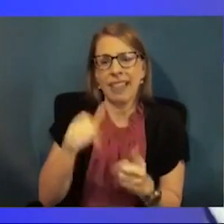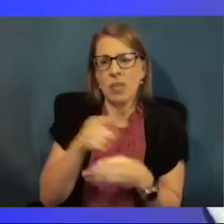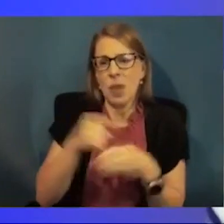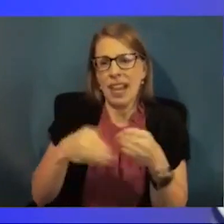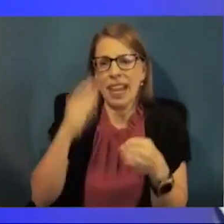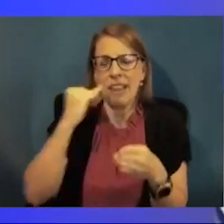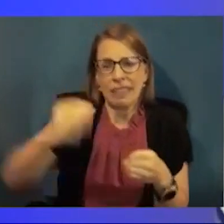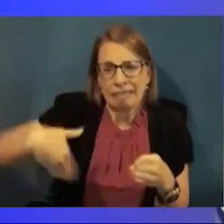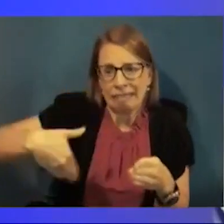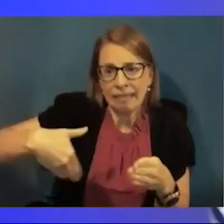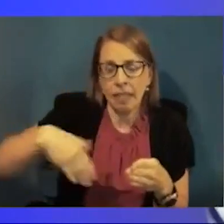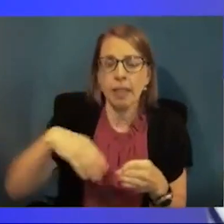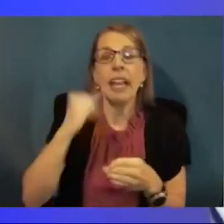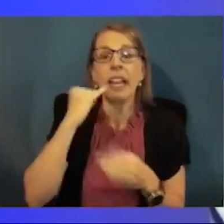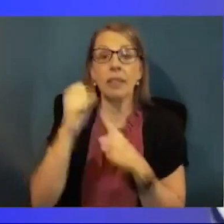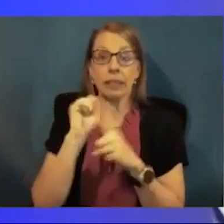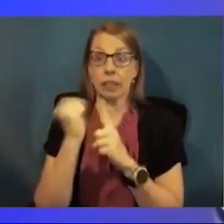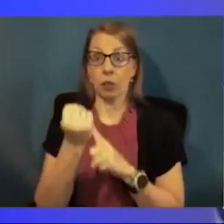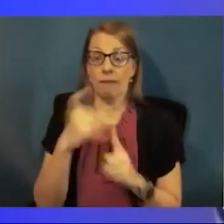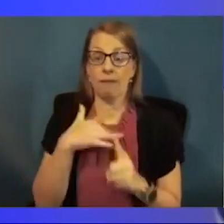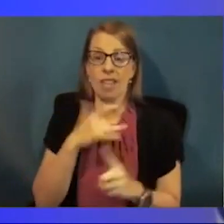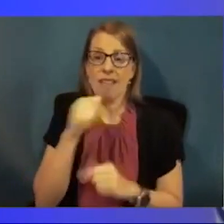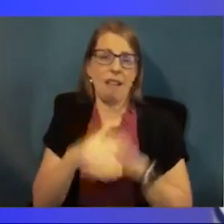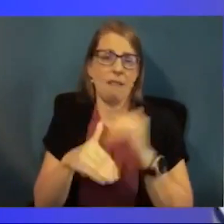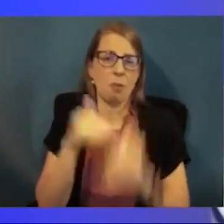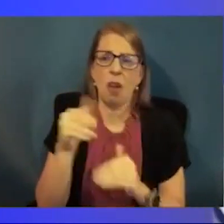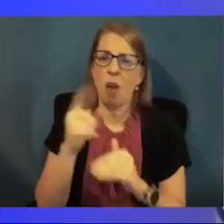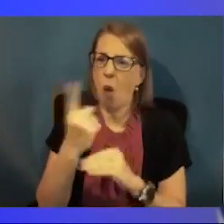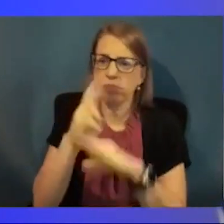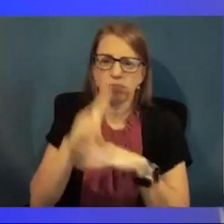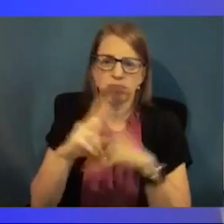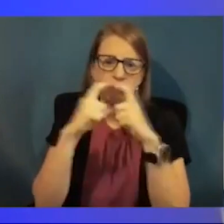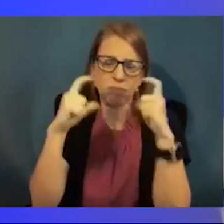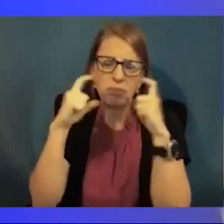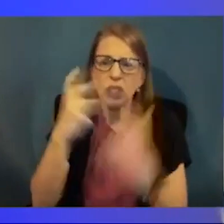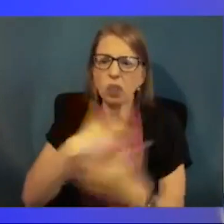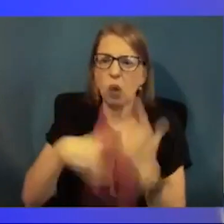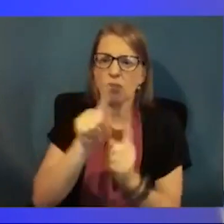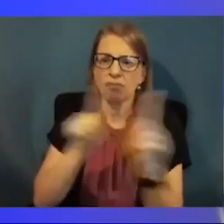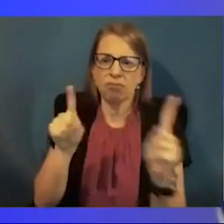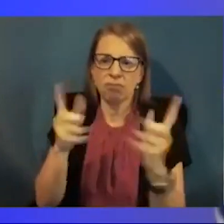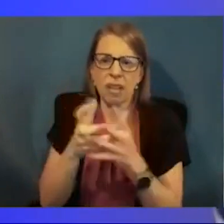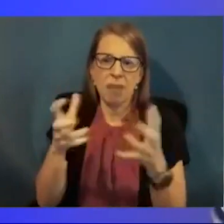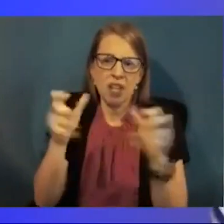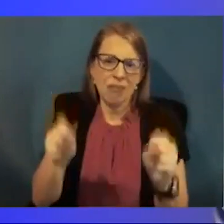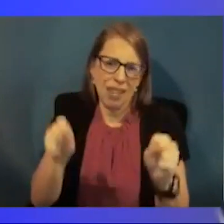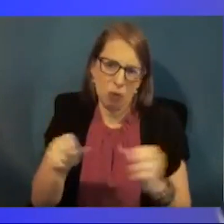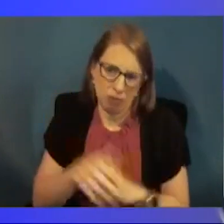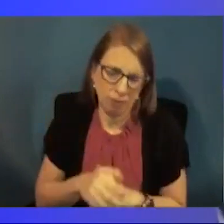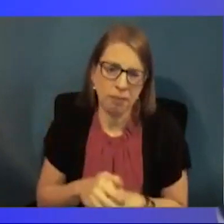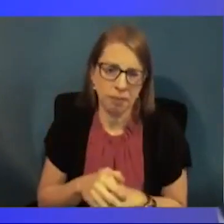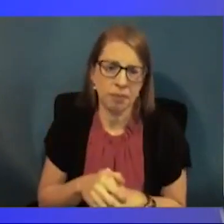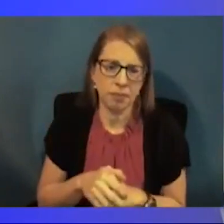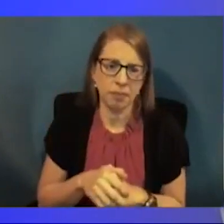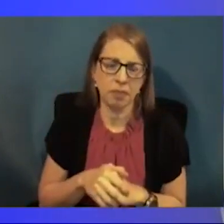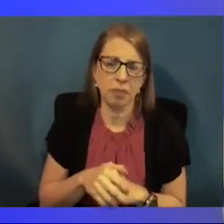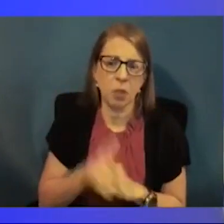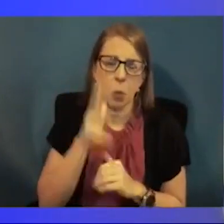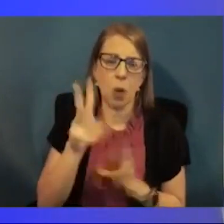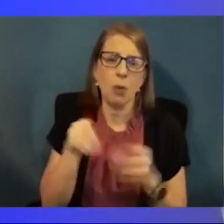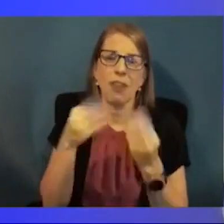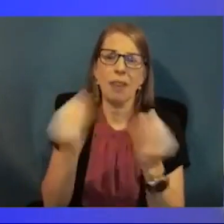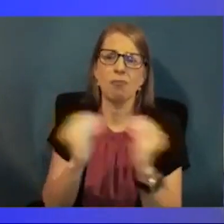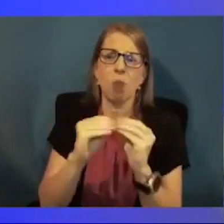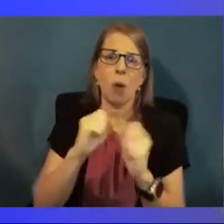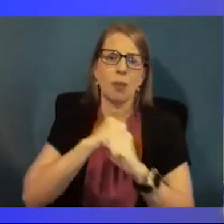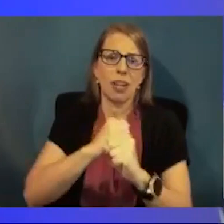situations where you do feel uncomfortable, you can always wear a mask and distance as much as possible, and that will provide more protection to you. And I